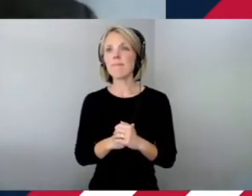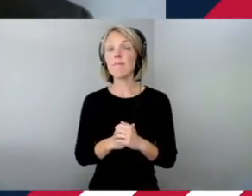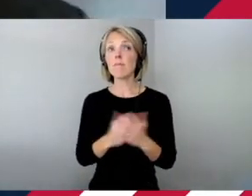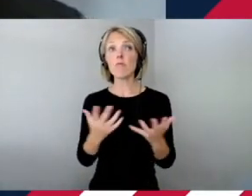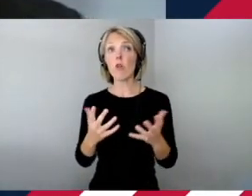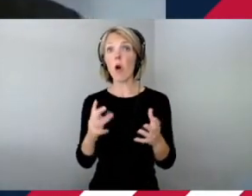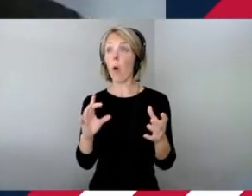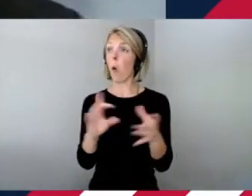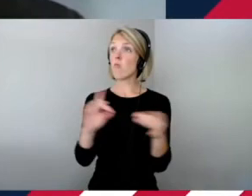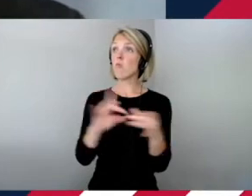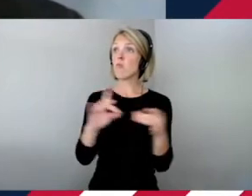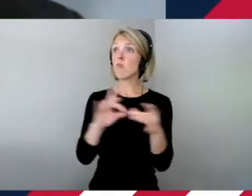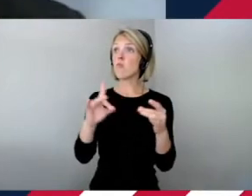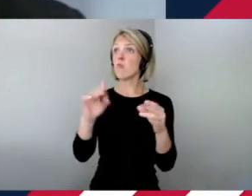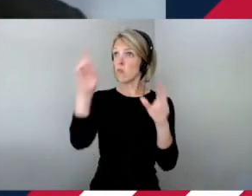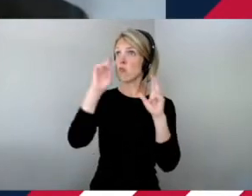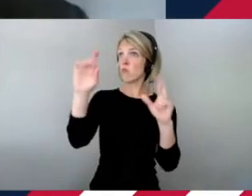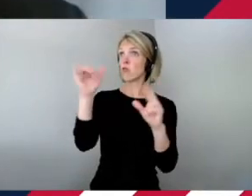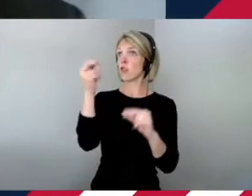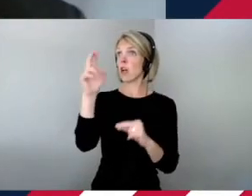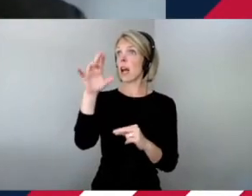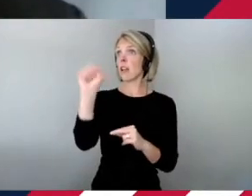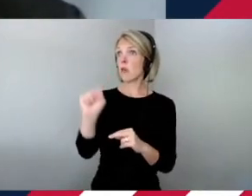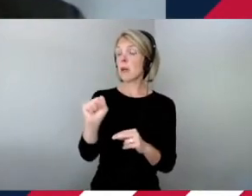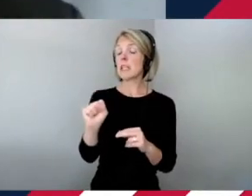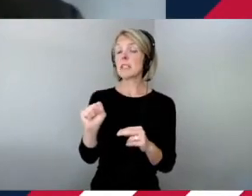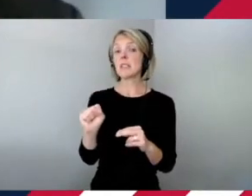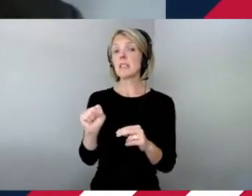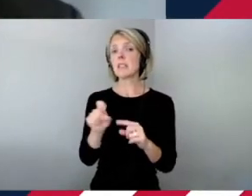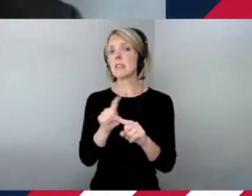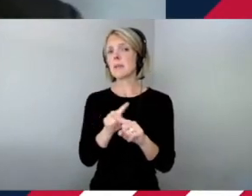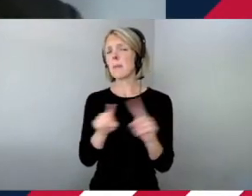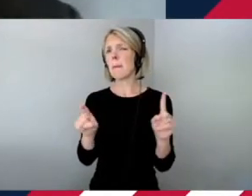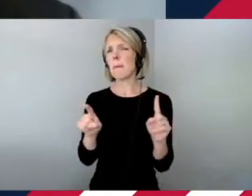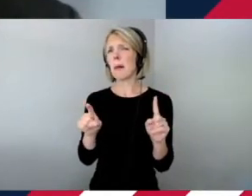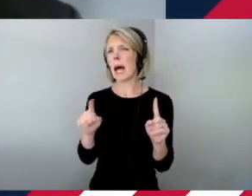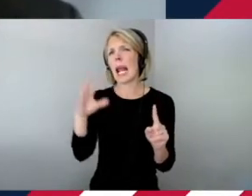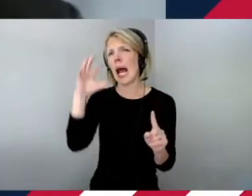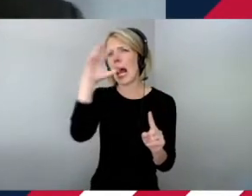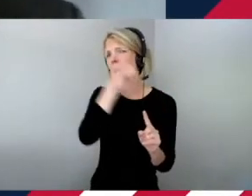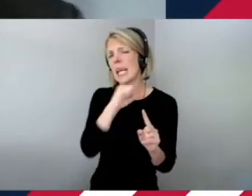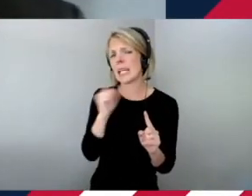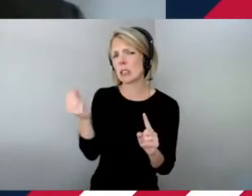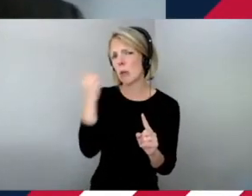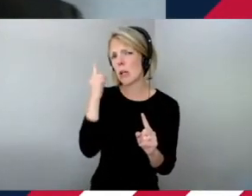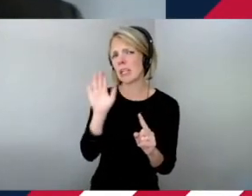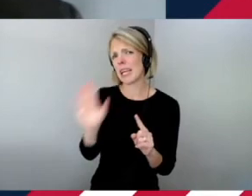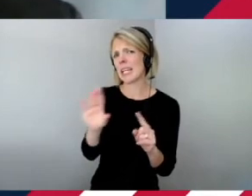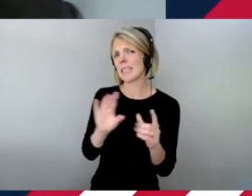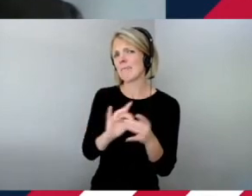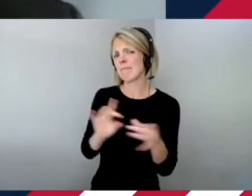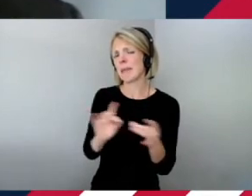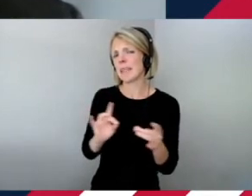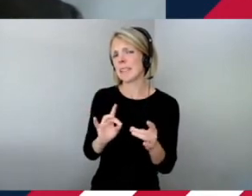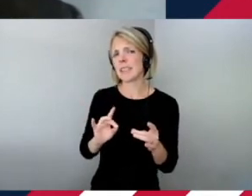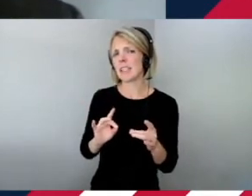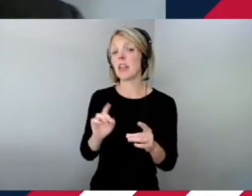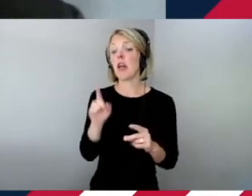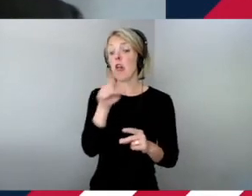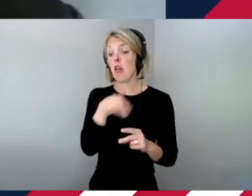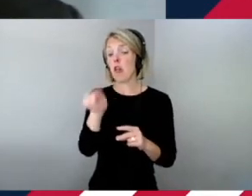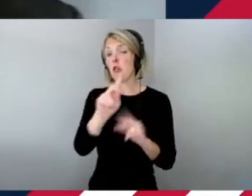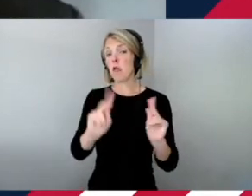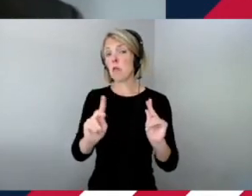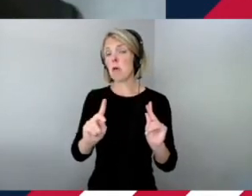Lewis, but does not apparently understand his message. Those are the people who think they're